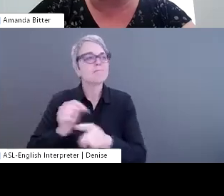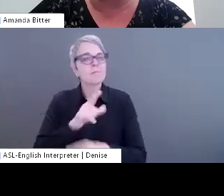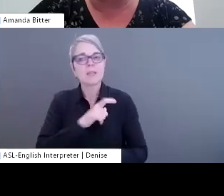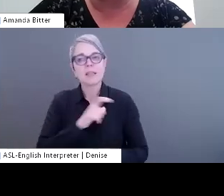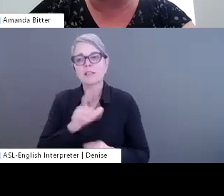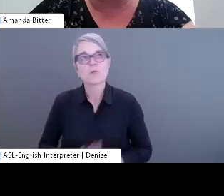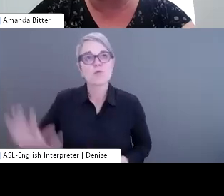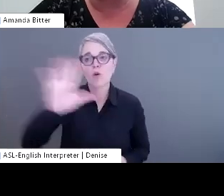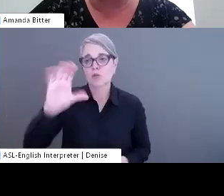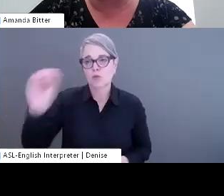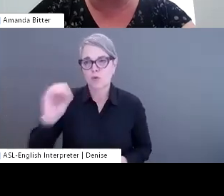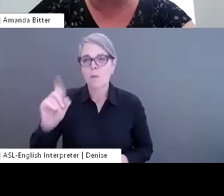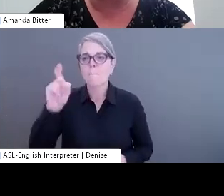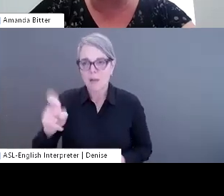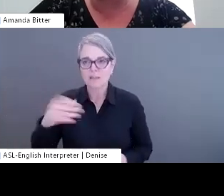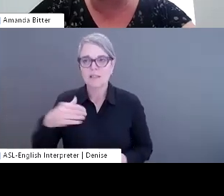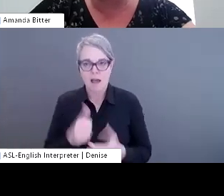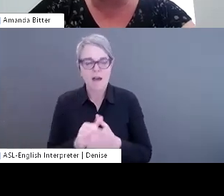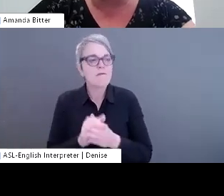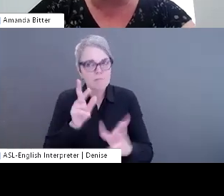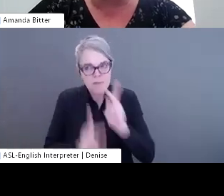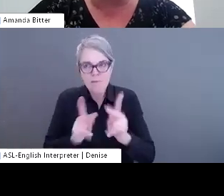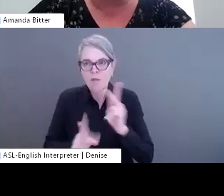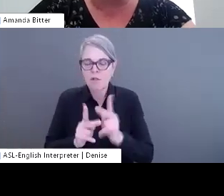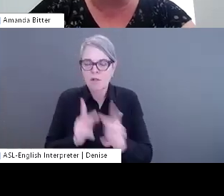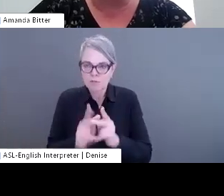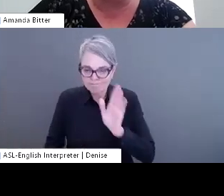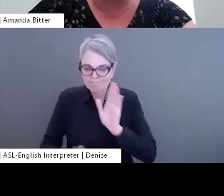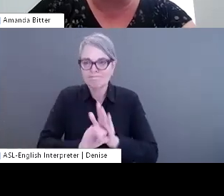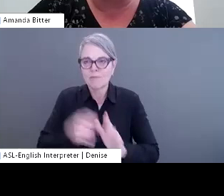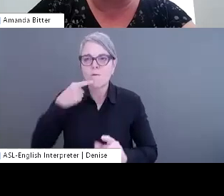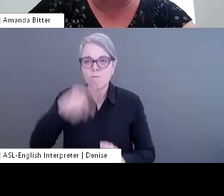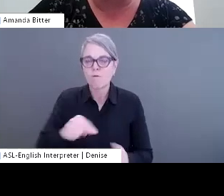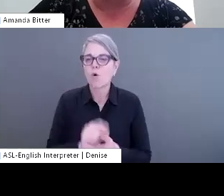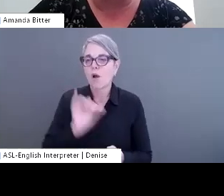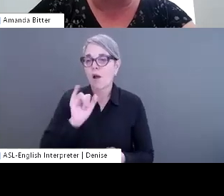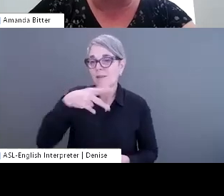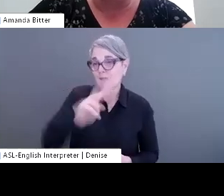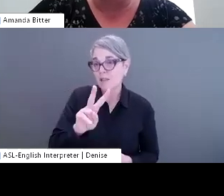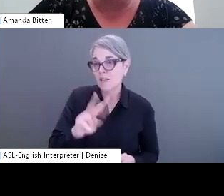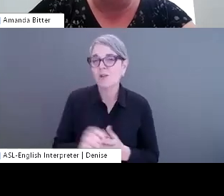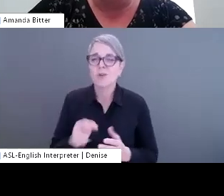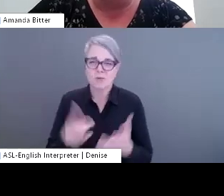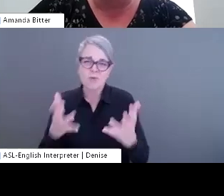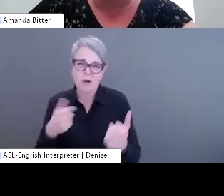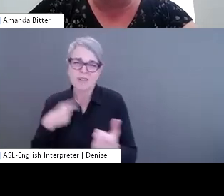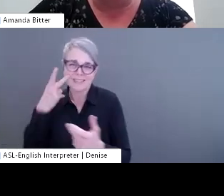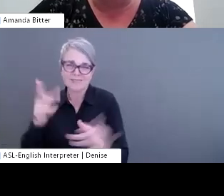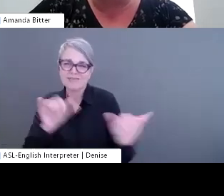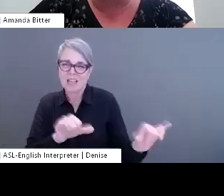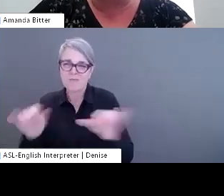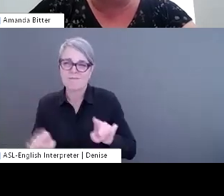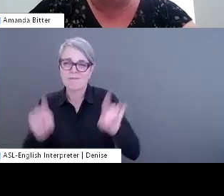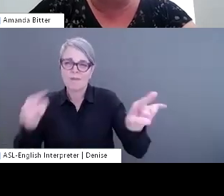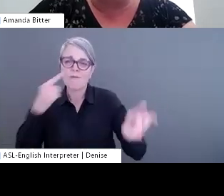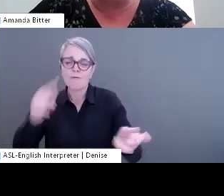develop a designated intimate partner violence unit. So we would love to see the same thing happen for elder abuse. I think it'll come. I